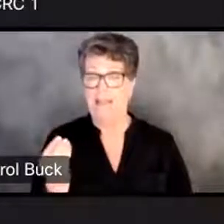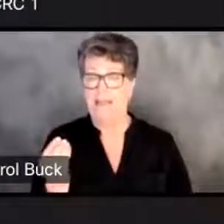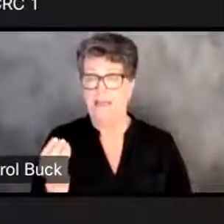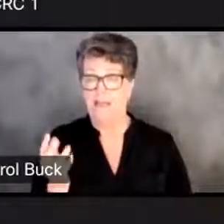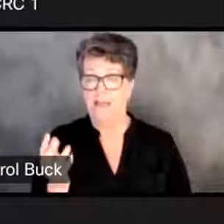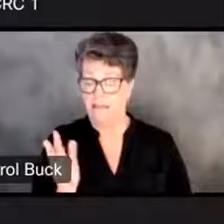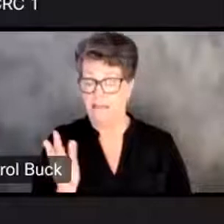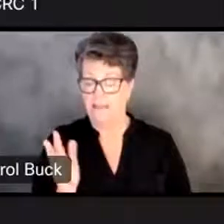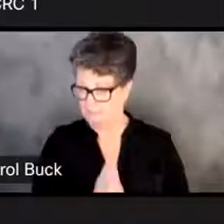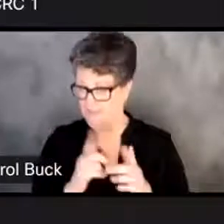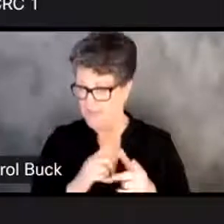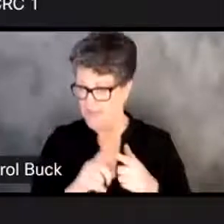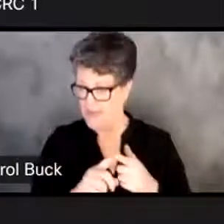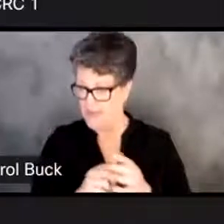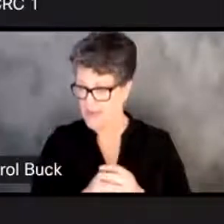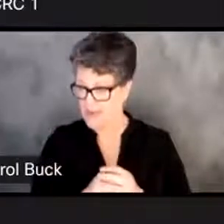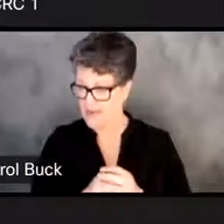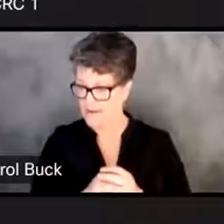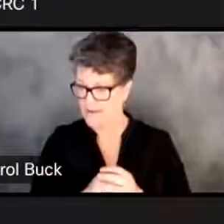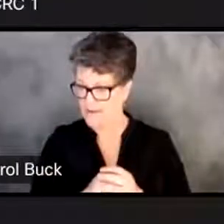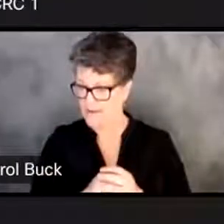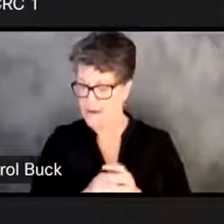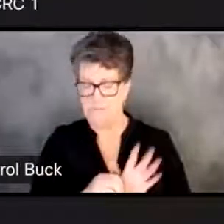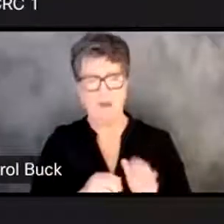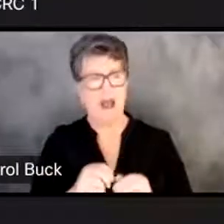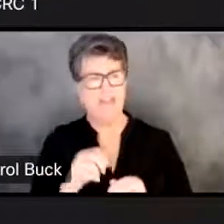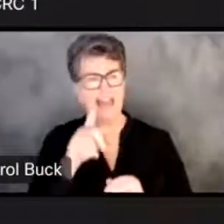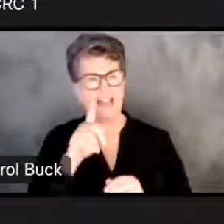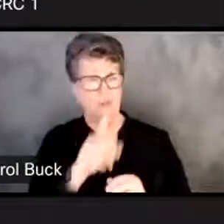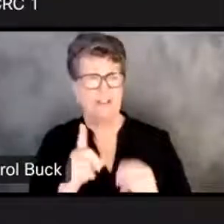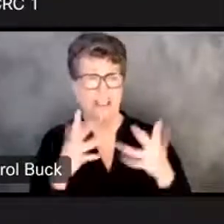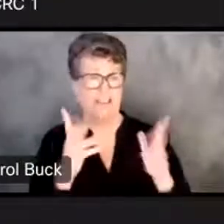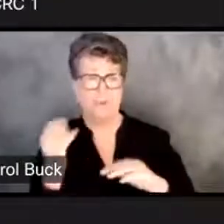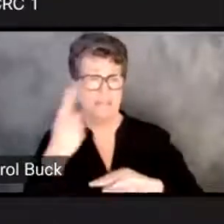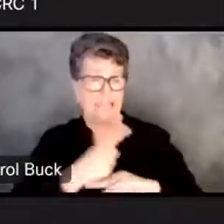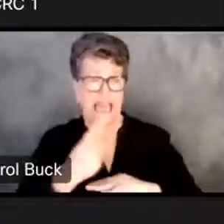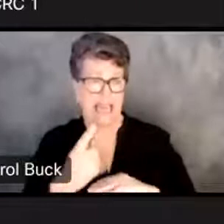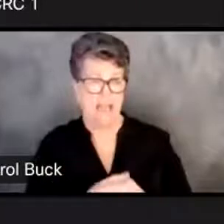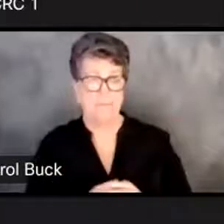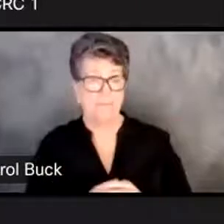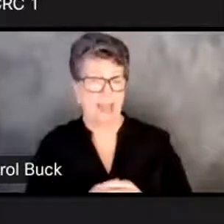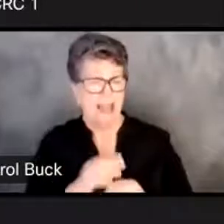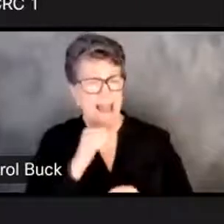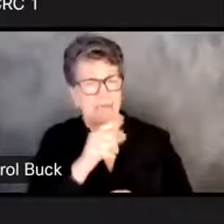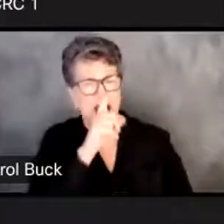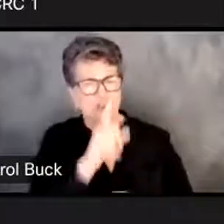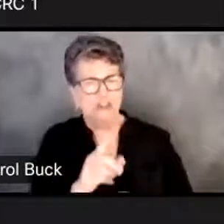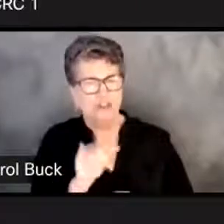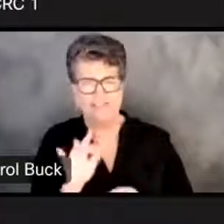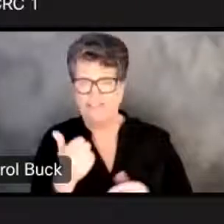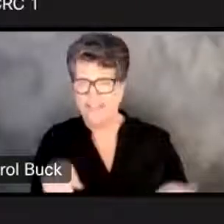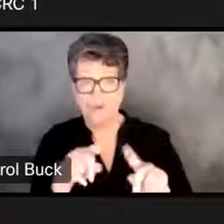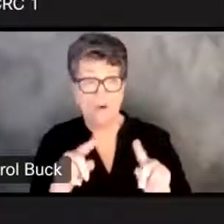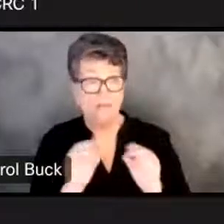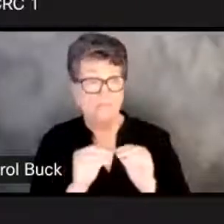that's really it for today. I'm not sure if there's anybody else that